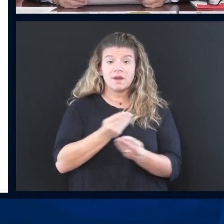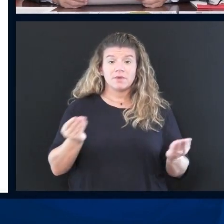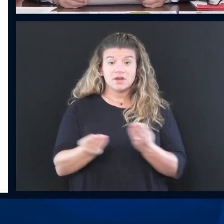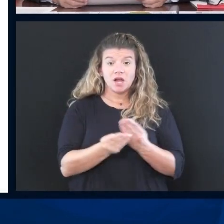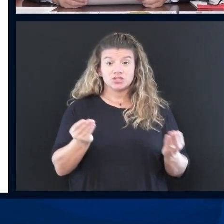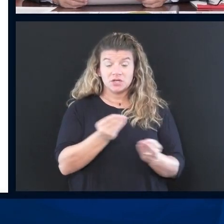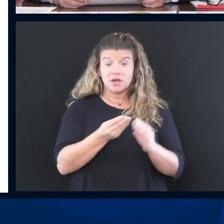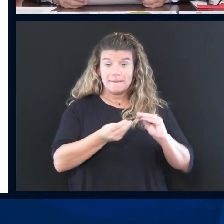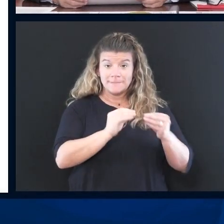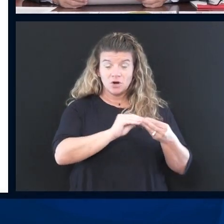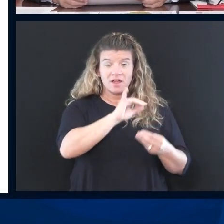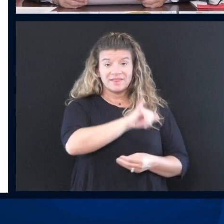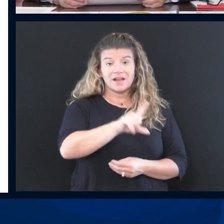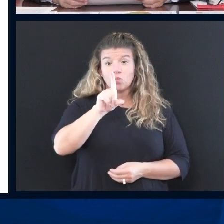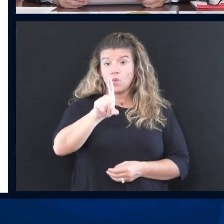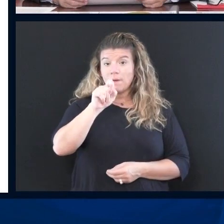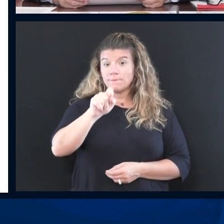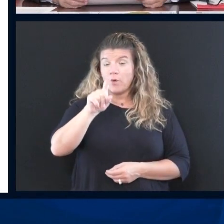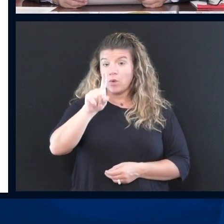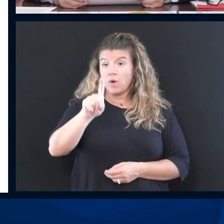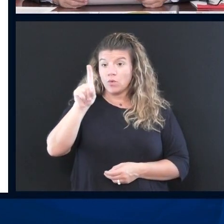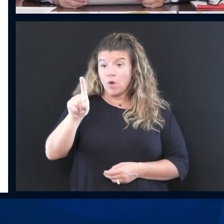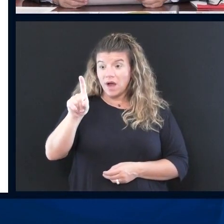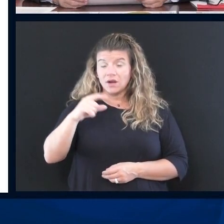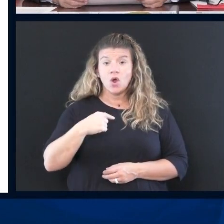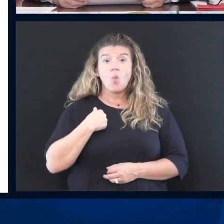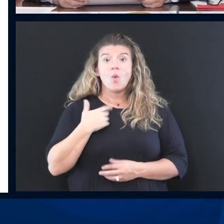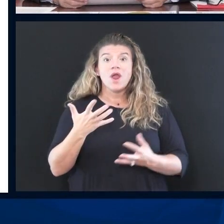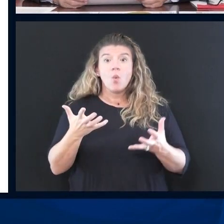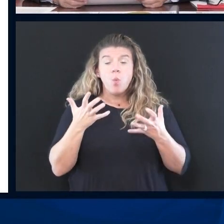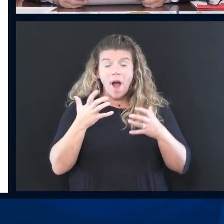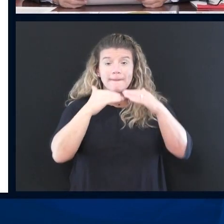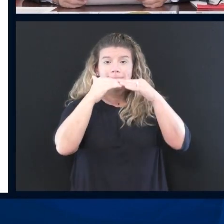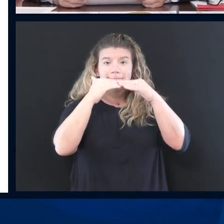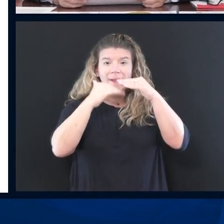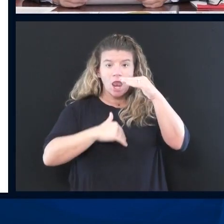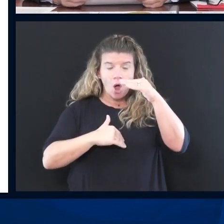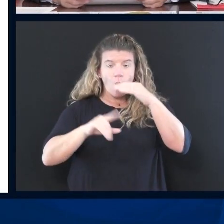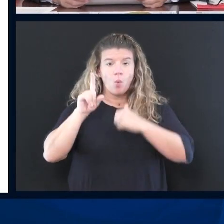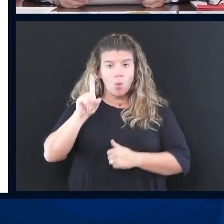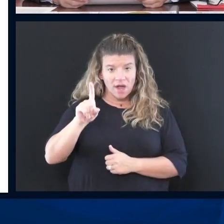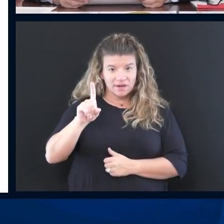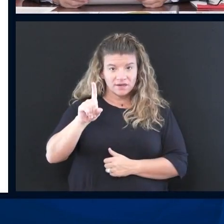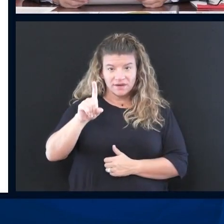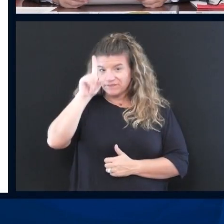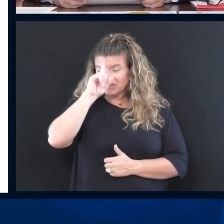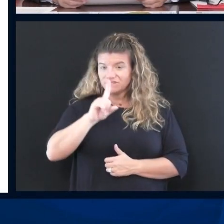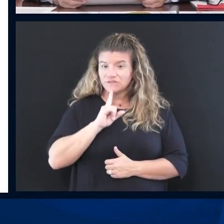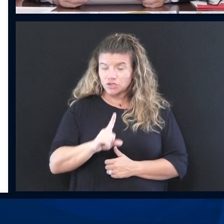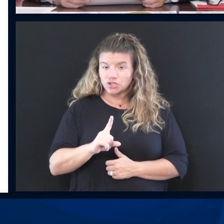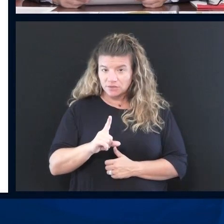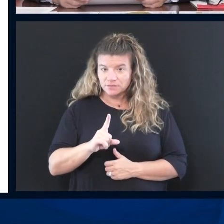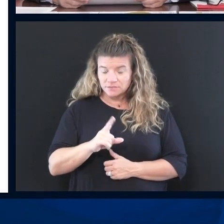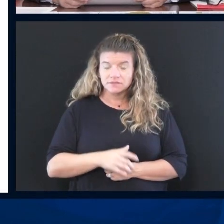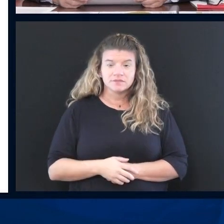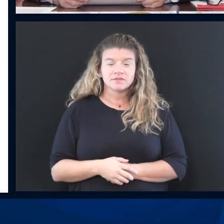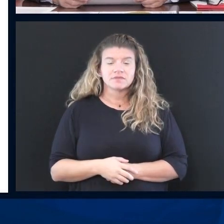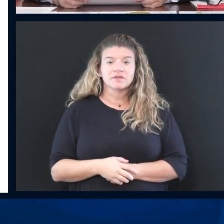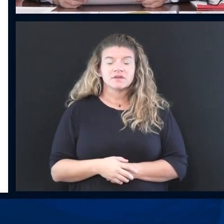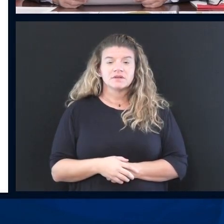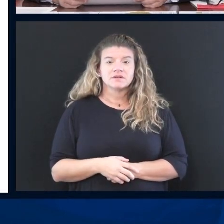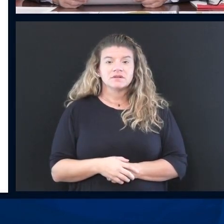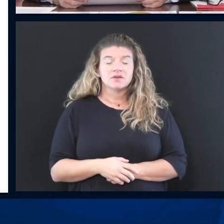is at 1.11. We want to get that below 1 for sure. We're the